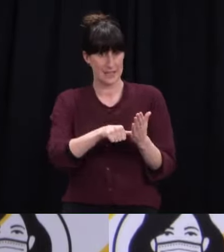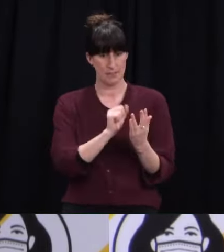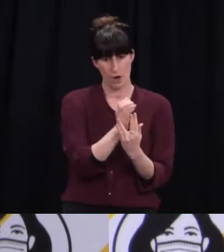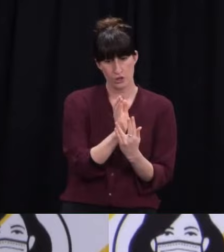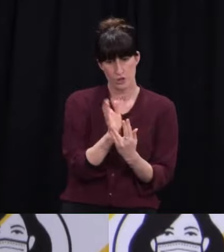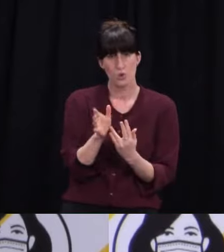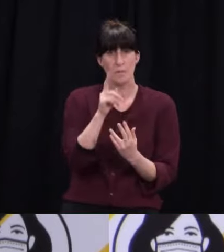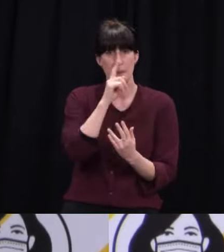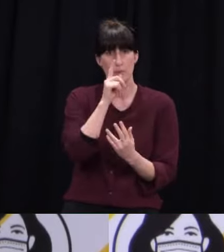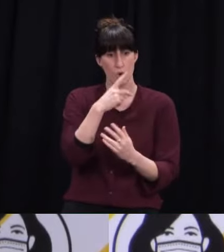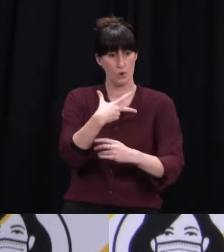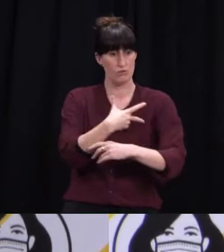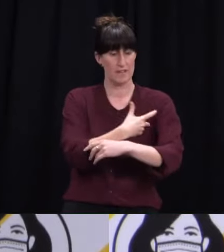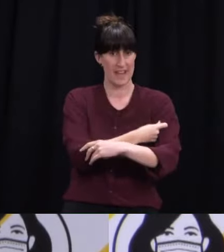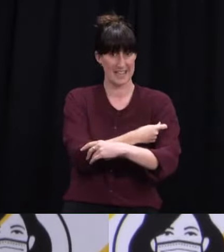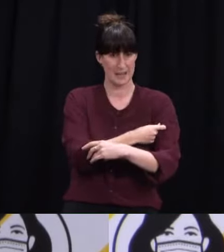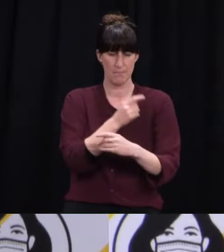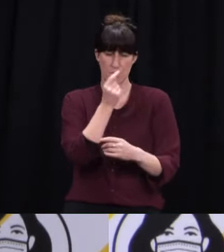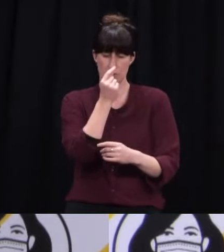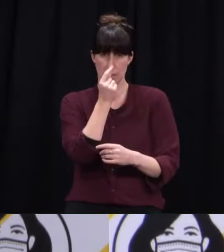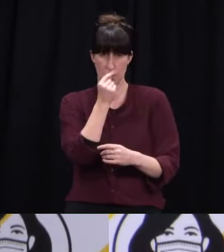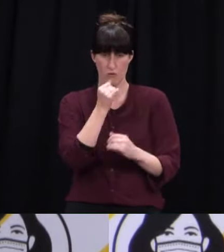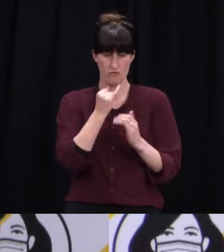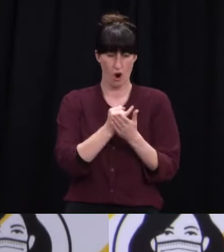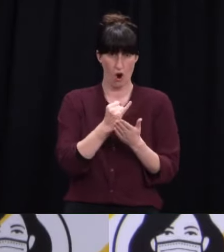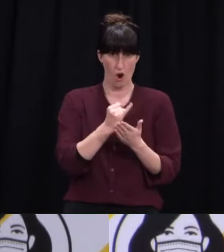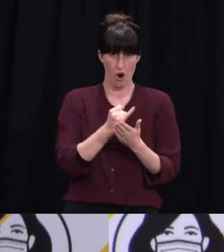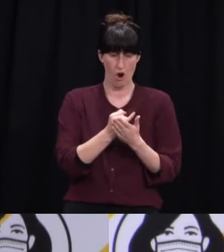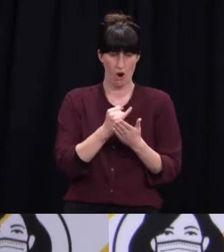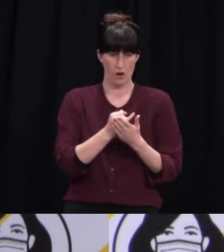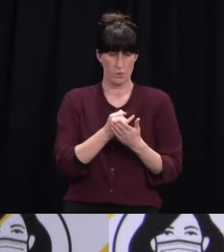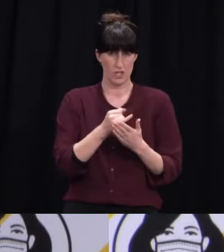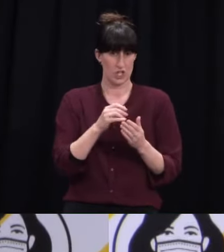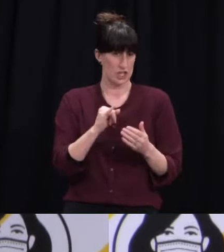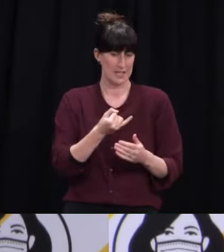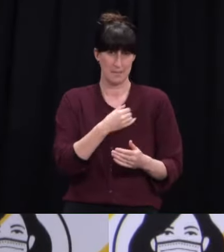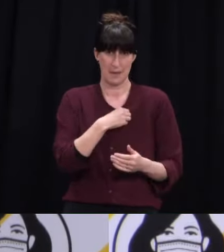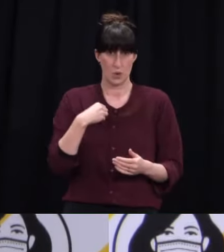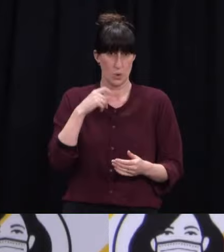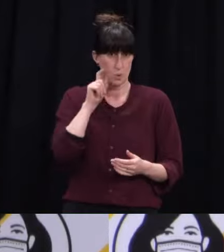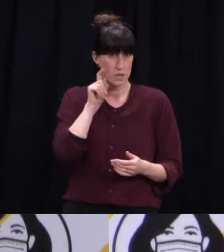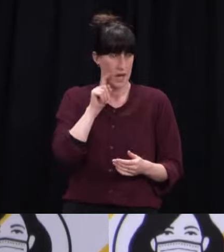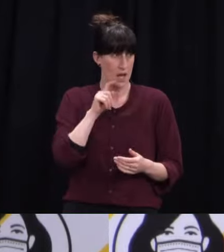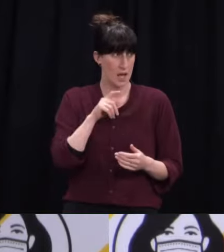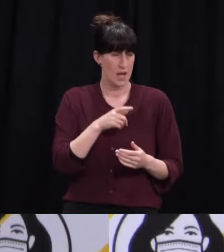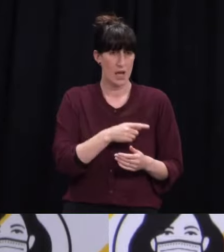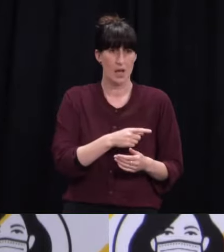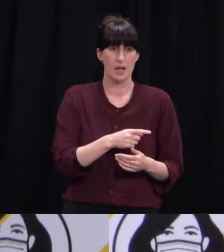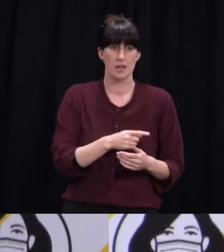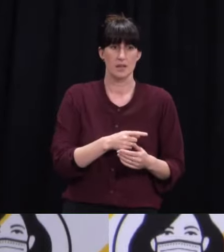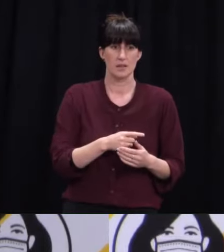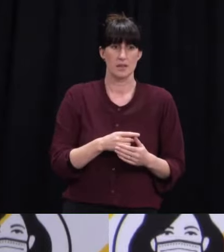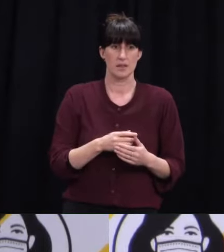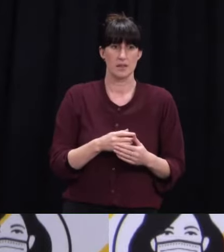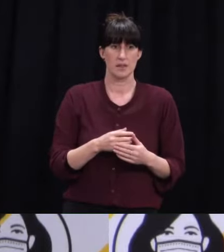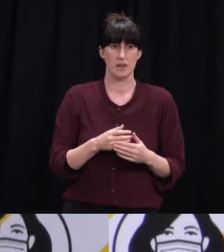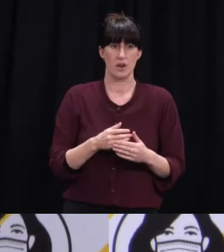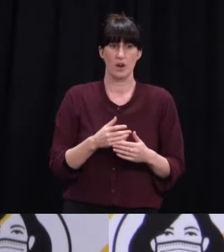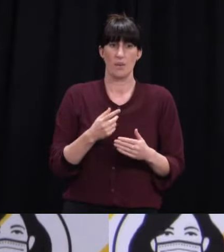Look, it will have been made now that the news is out, but Since RNZ started making